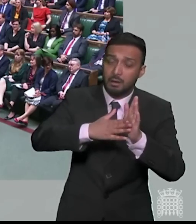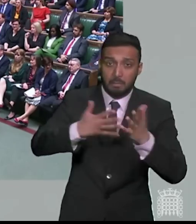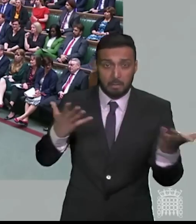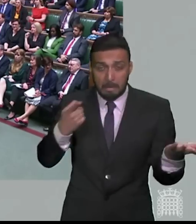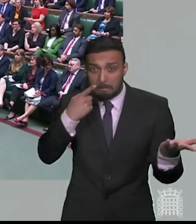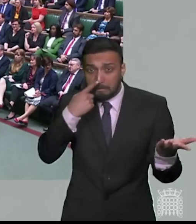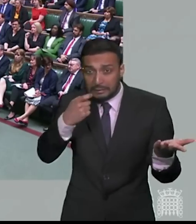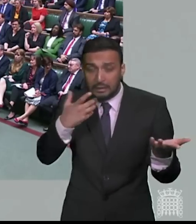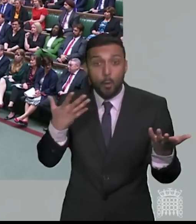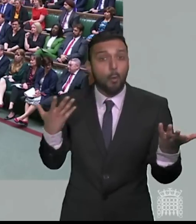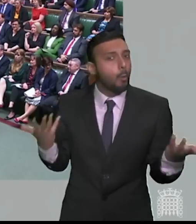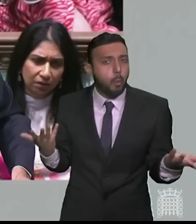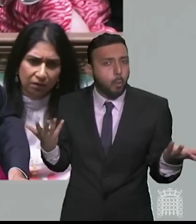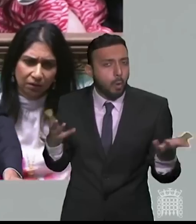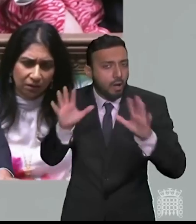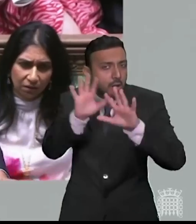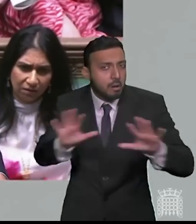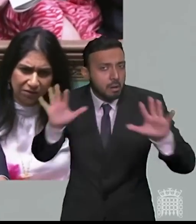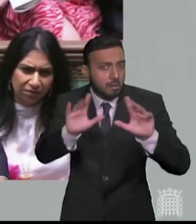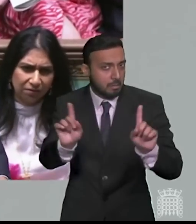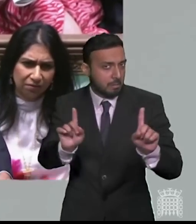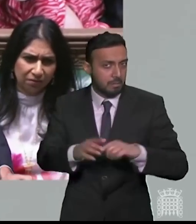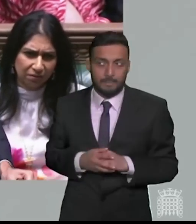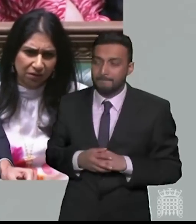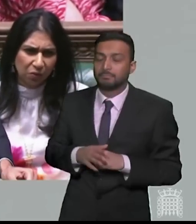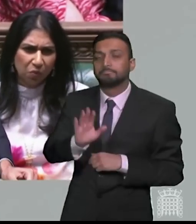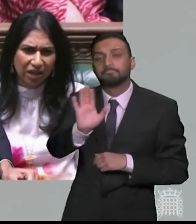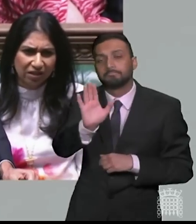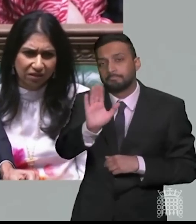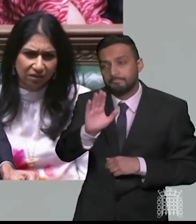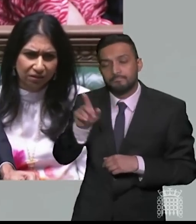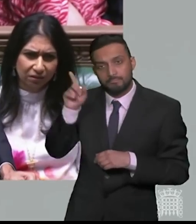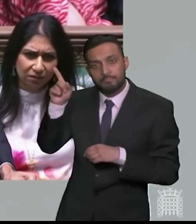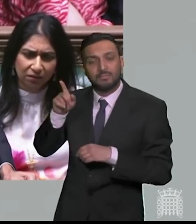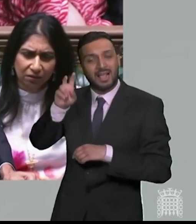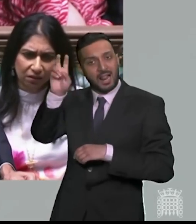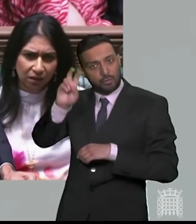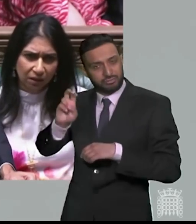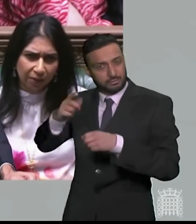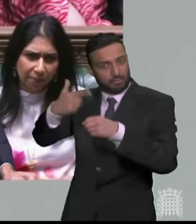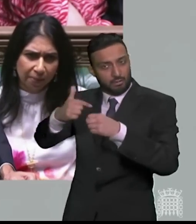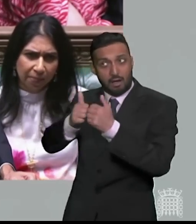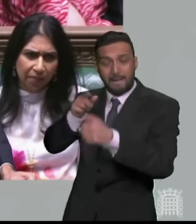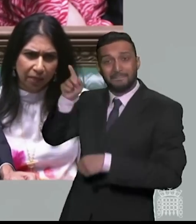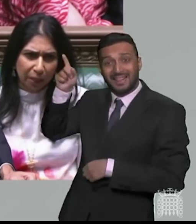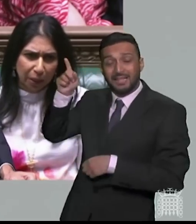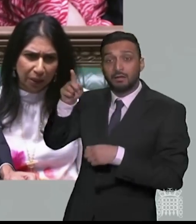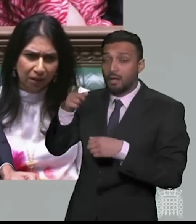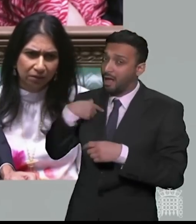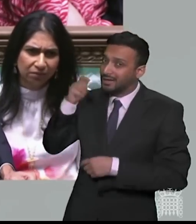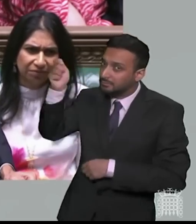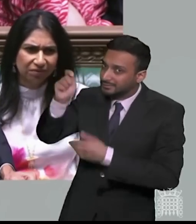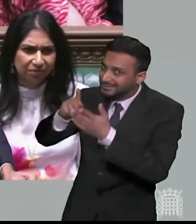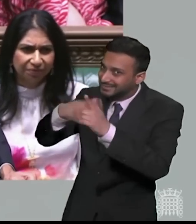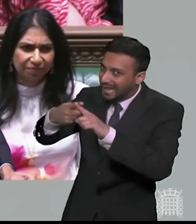Mr Speaker, what we are doing is taxing the windfall profits of energy companies and using that money to help pay around